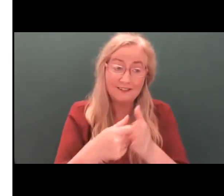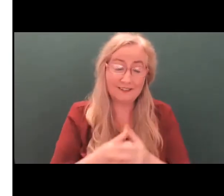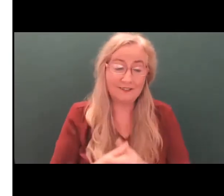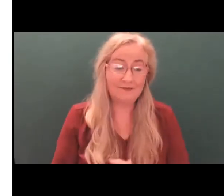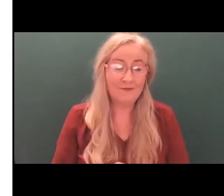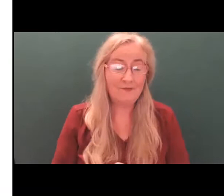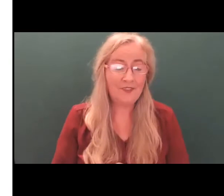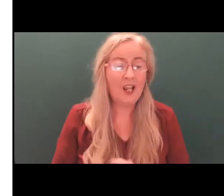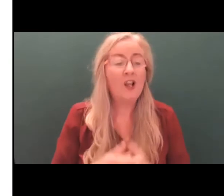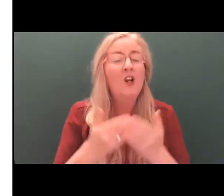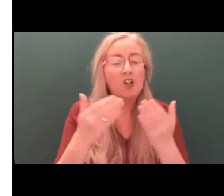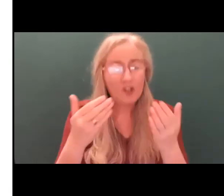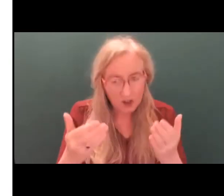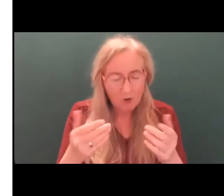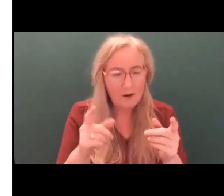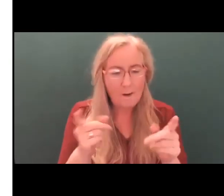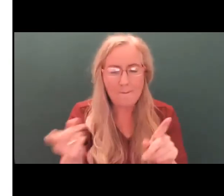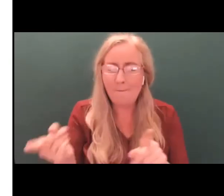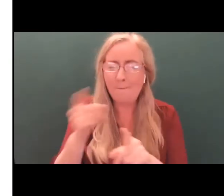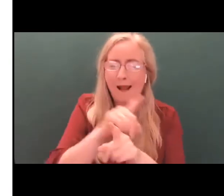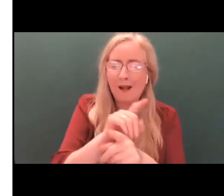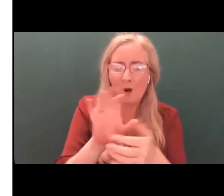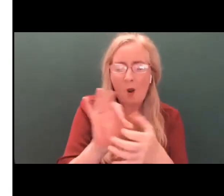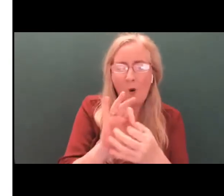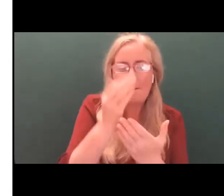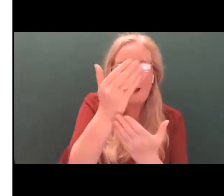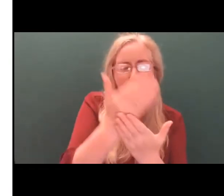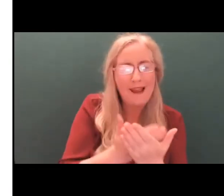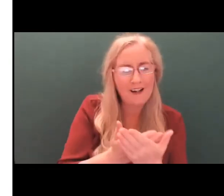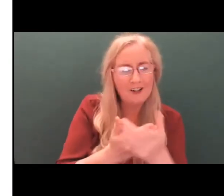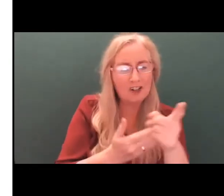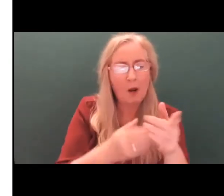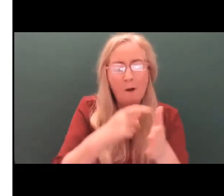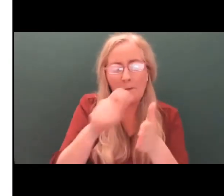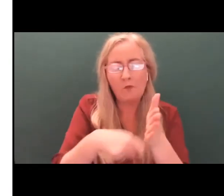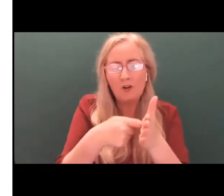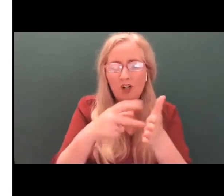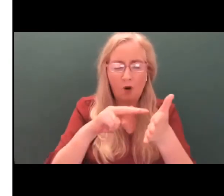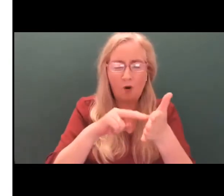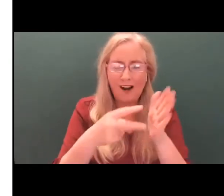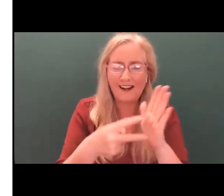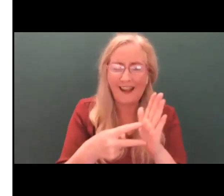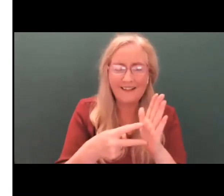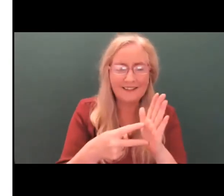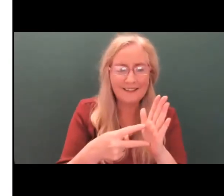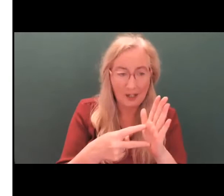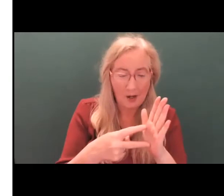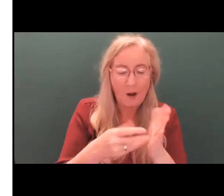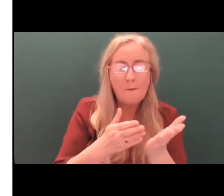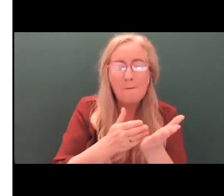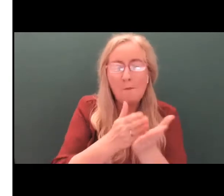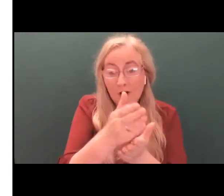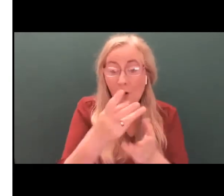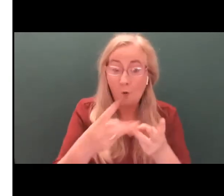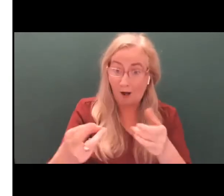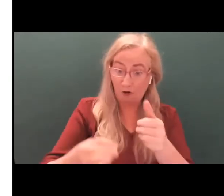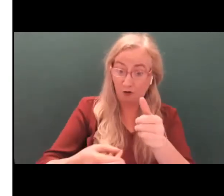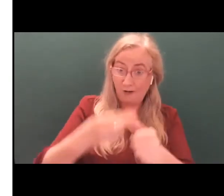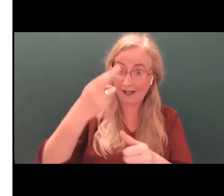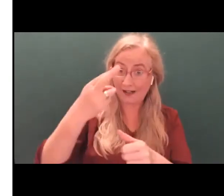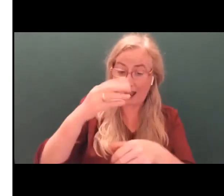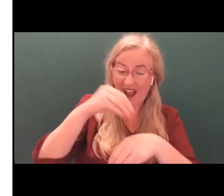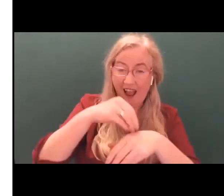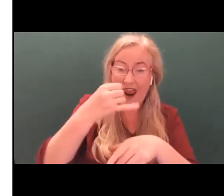So if we return to the home page of the organisers portal, when you're ready to share your project online,